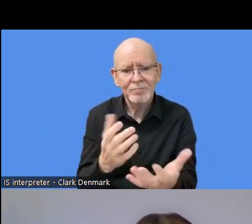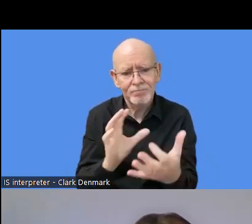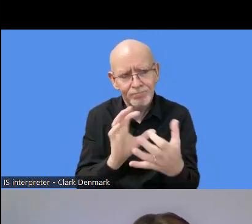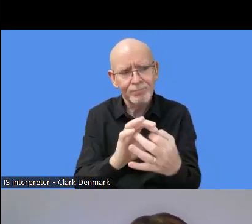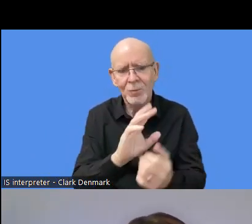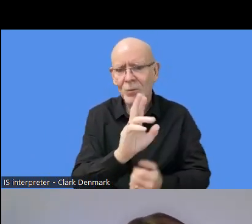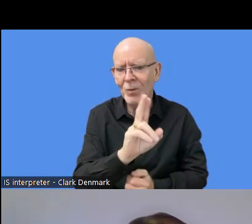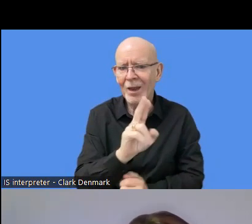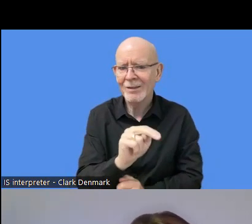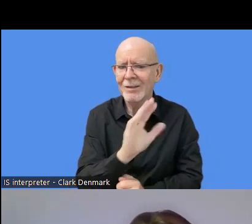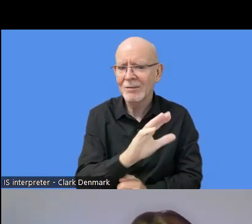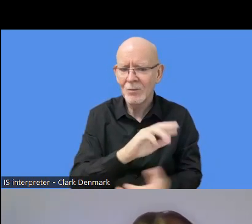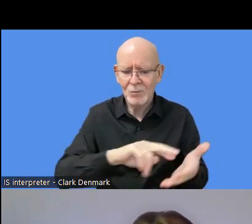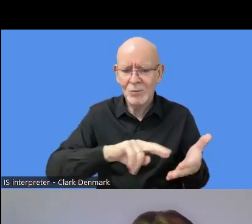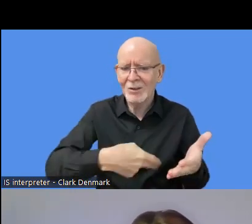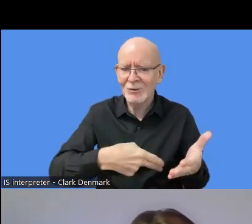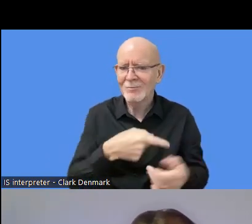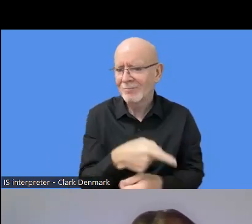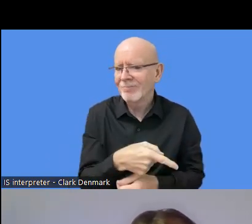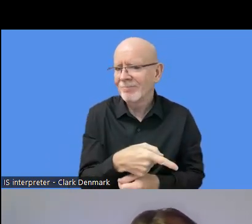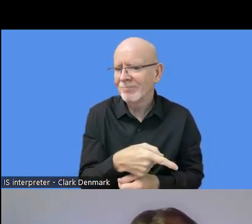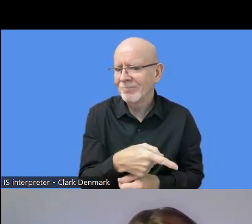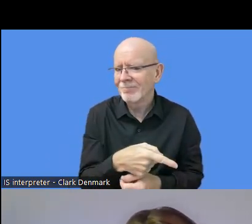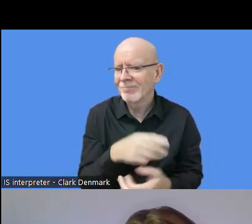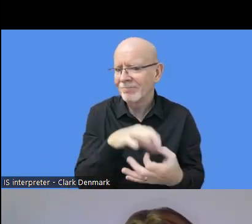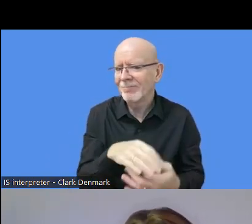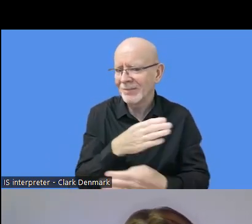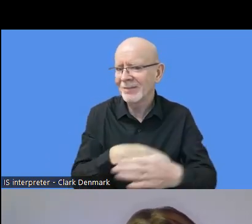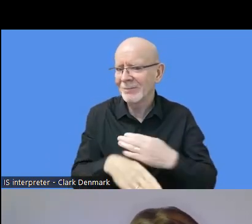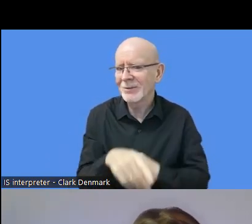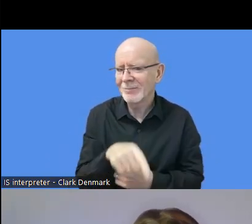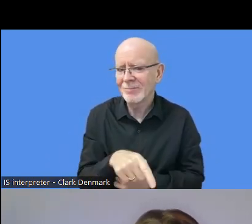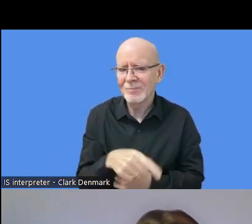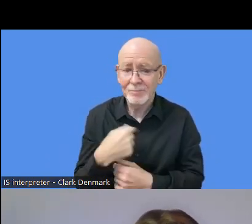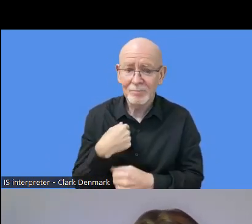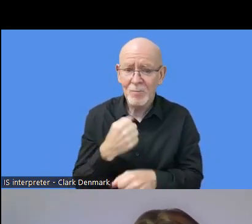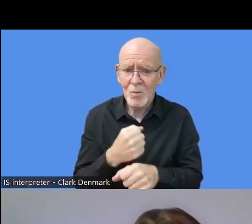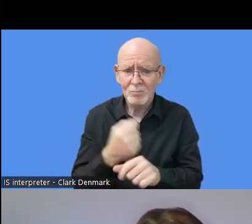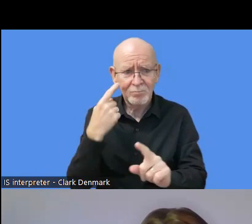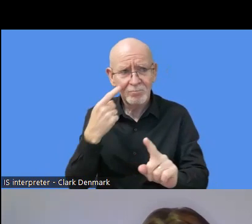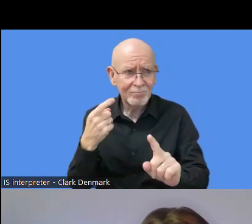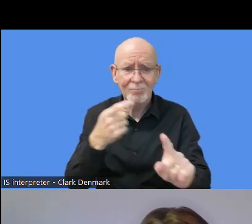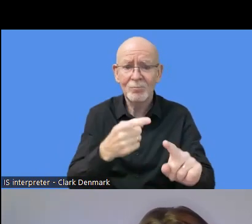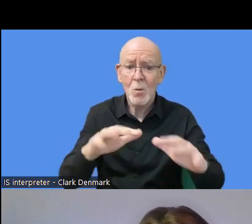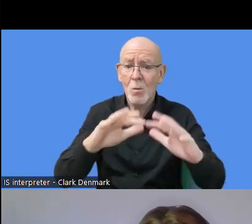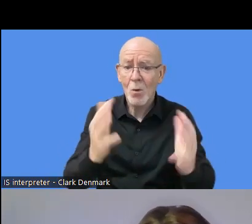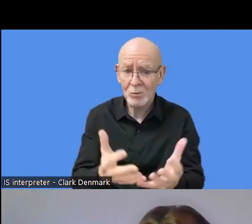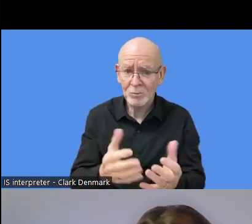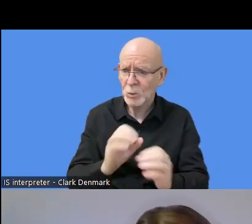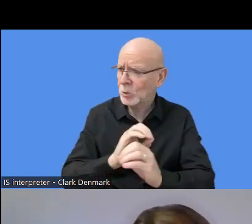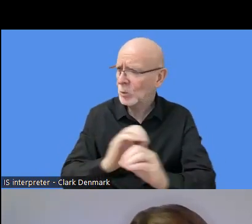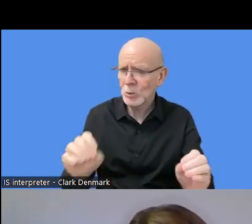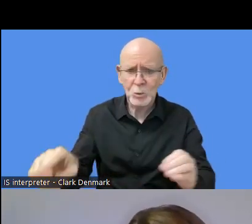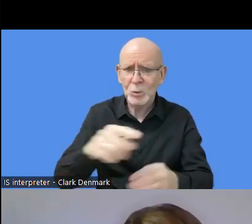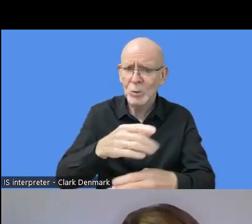we are doing is, so the Zero Project finds and shares solutions that improve the daily lives and legal rights of all